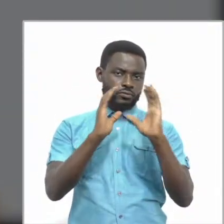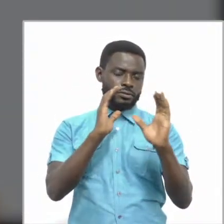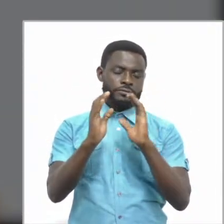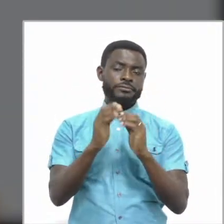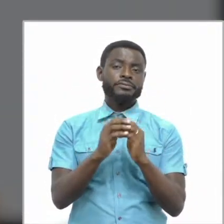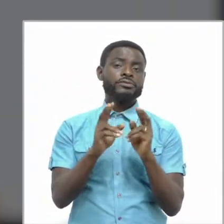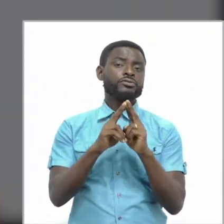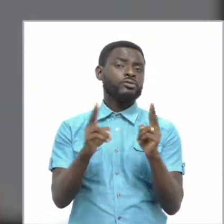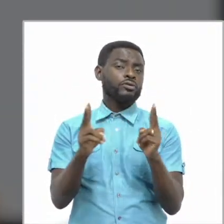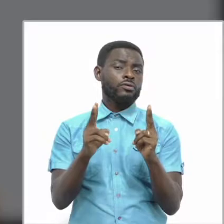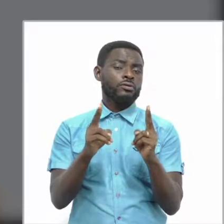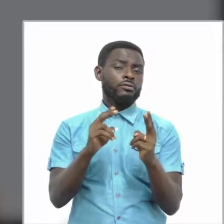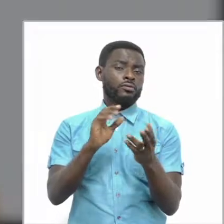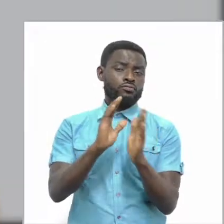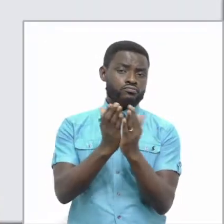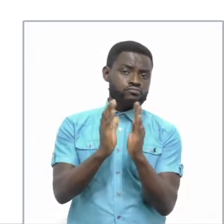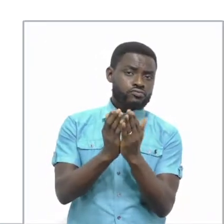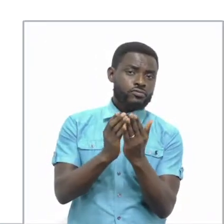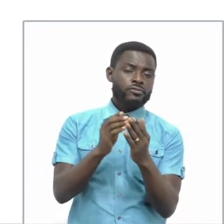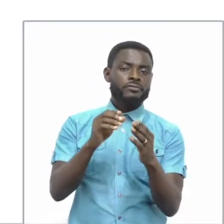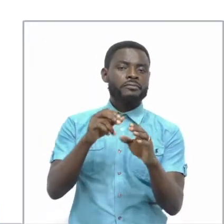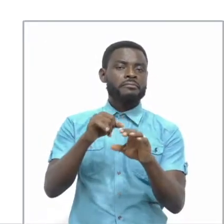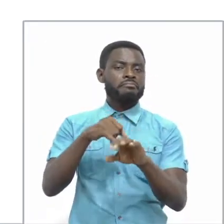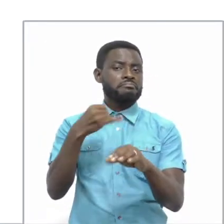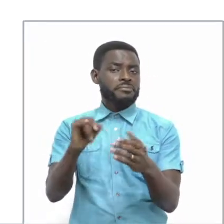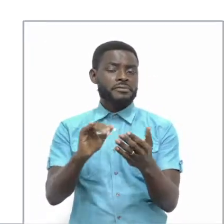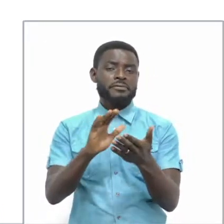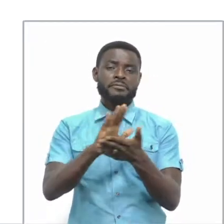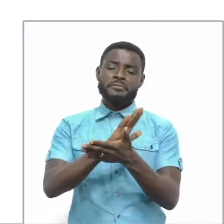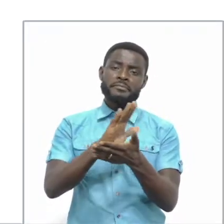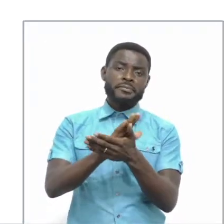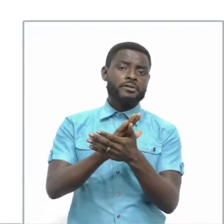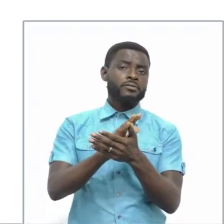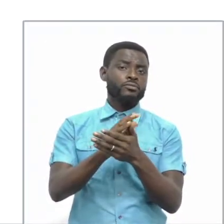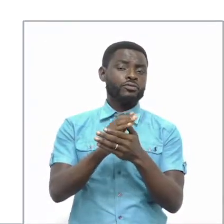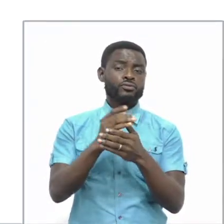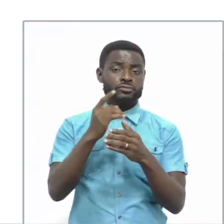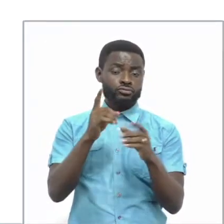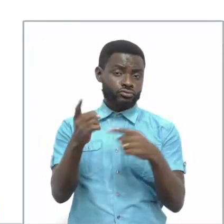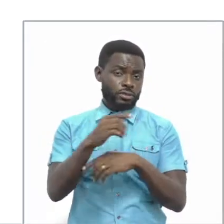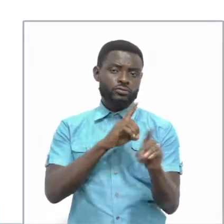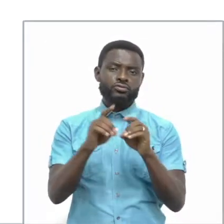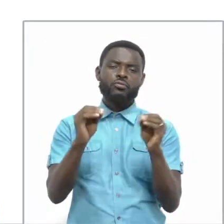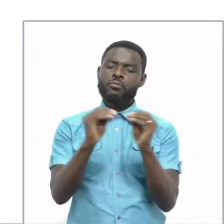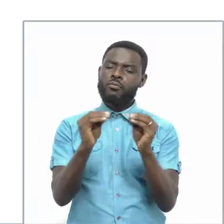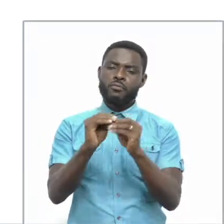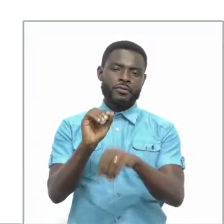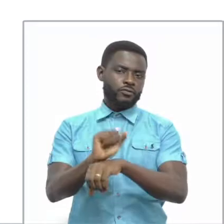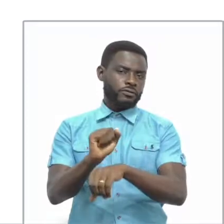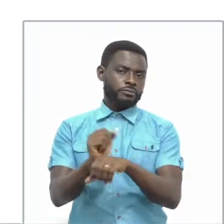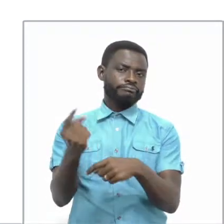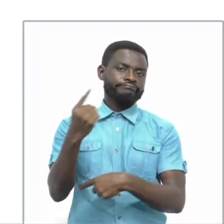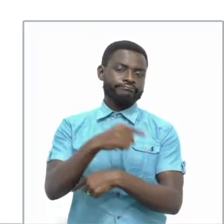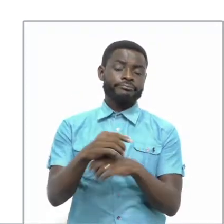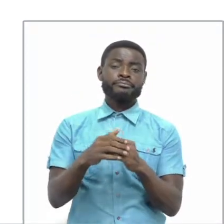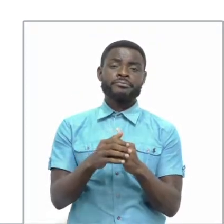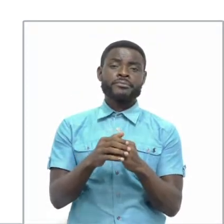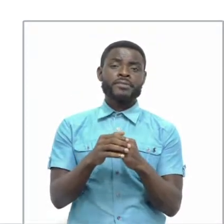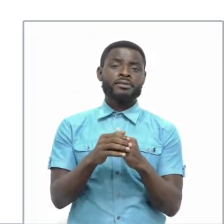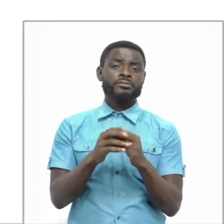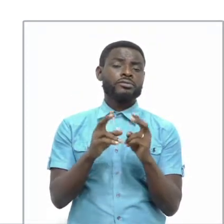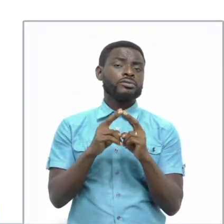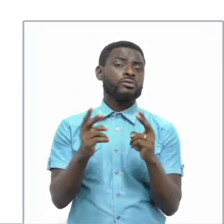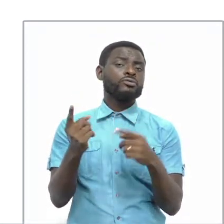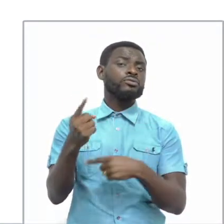out your workbooks, take out your sheets of paper, take out your notebooks. You're going to do a lot of work today. And so basically